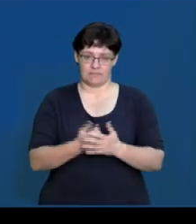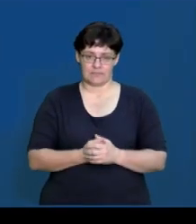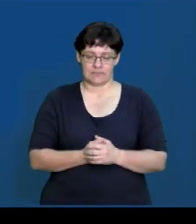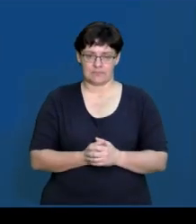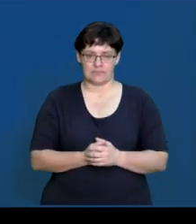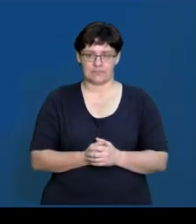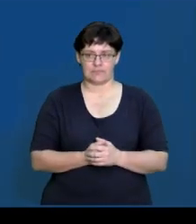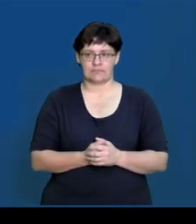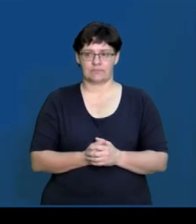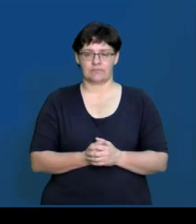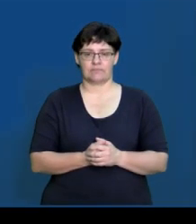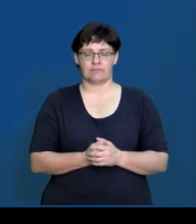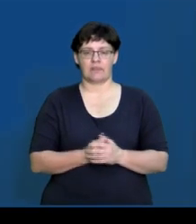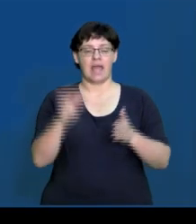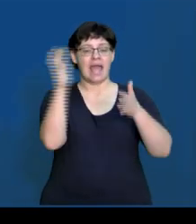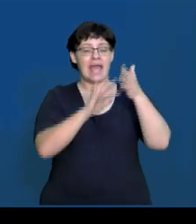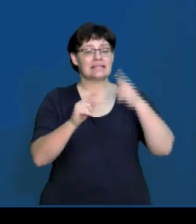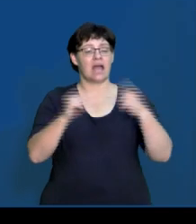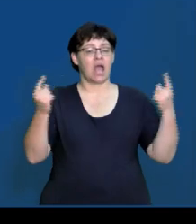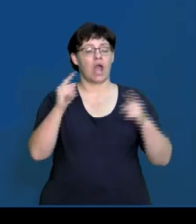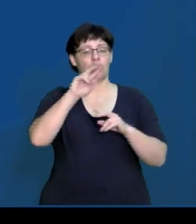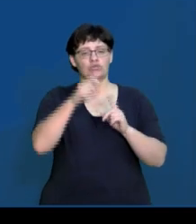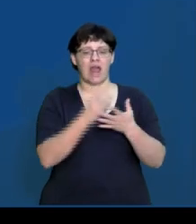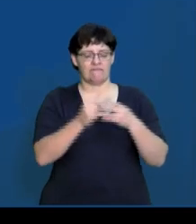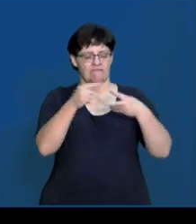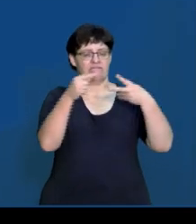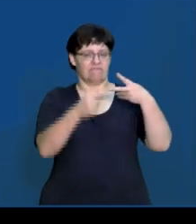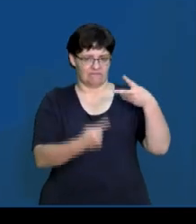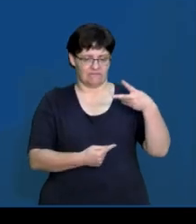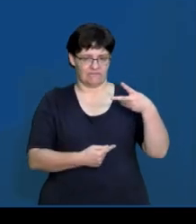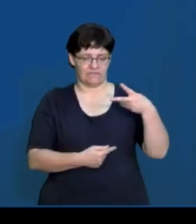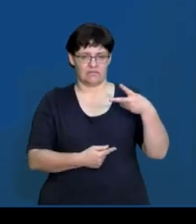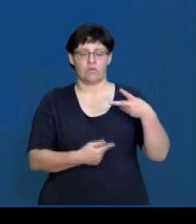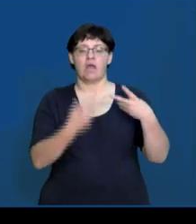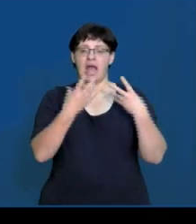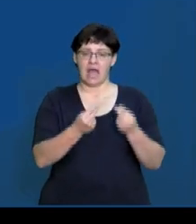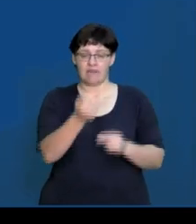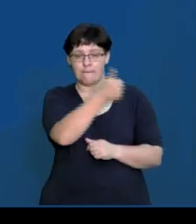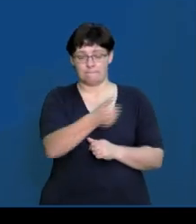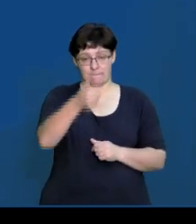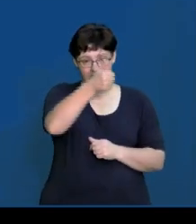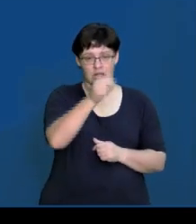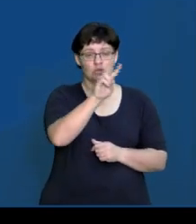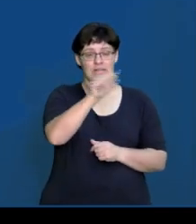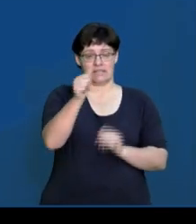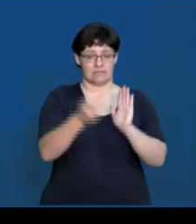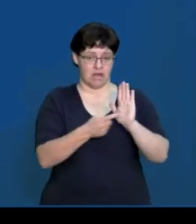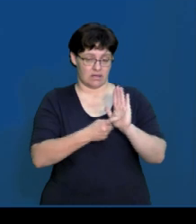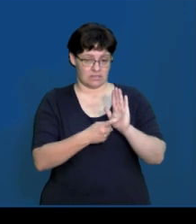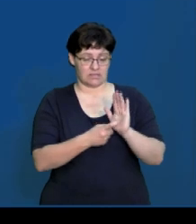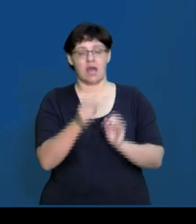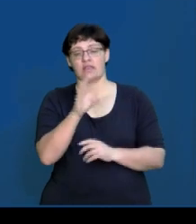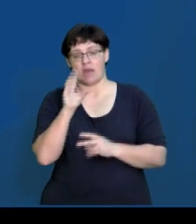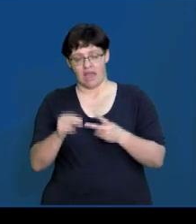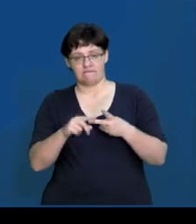there. Right. Essay type questions are 2-folded, like I've already said. We've got the main part, which is 26 marks,